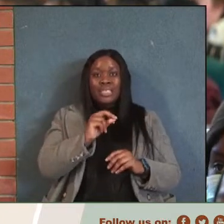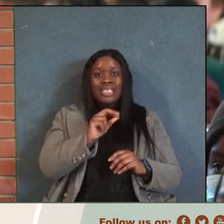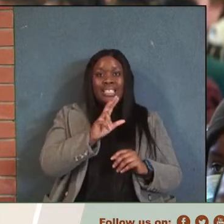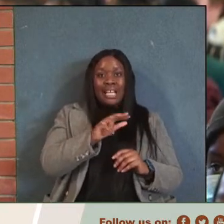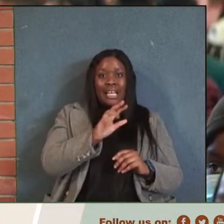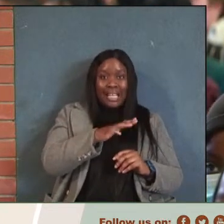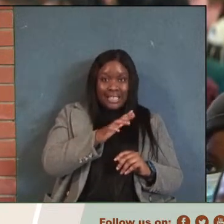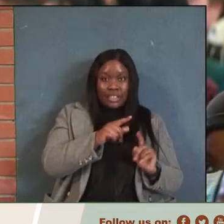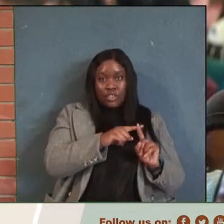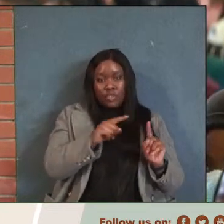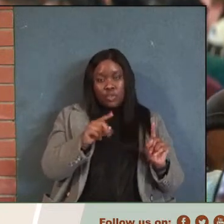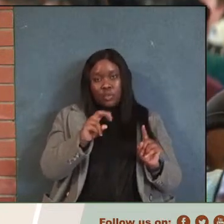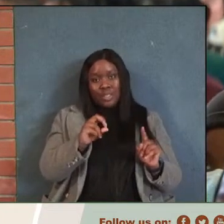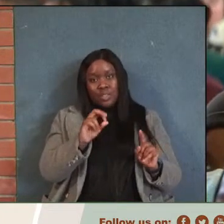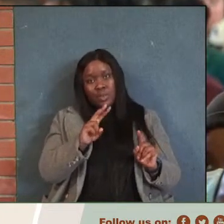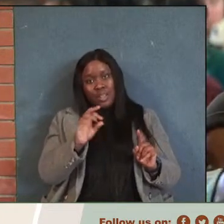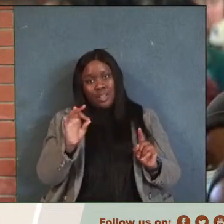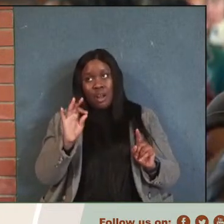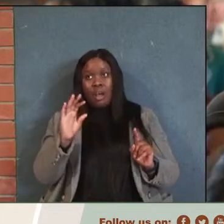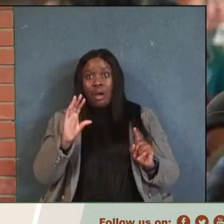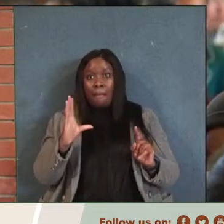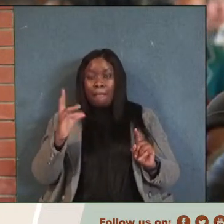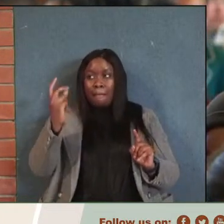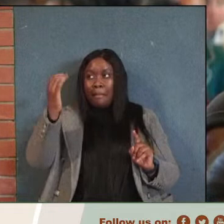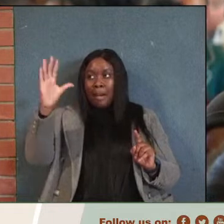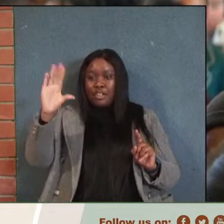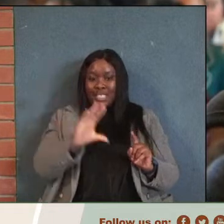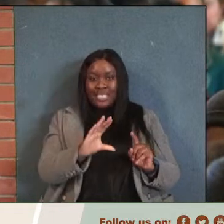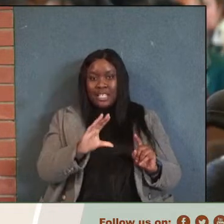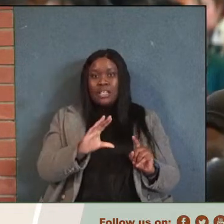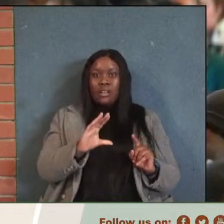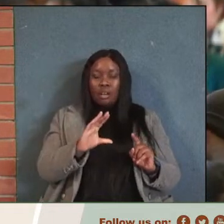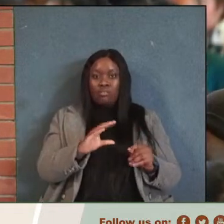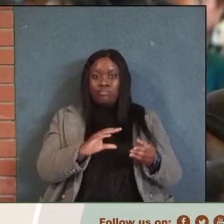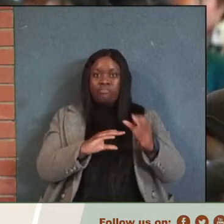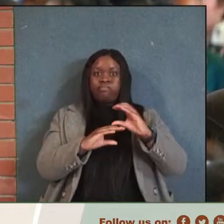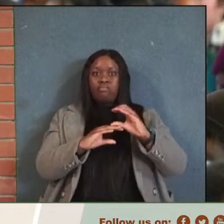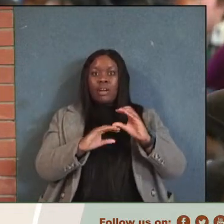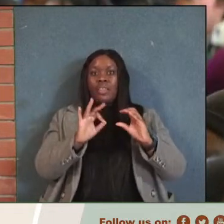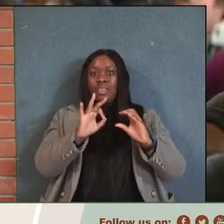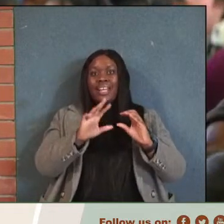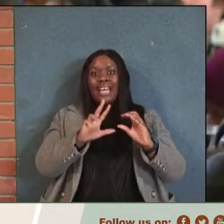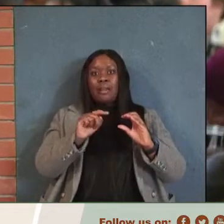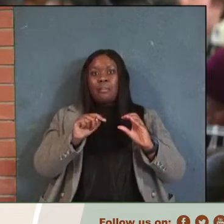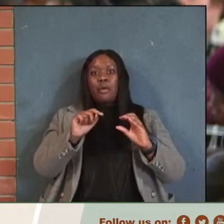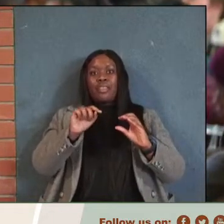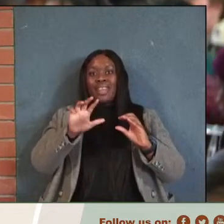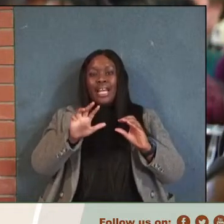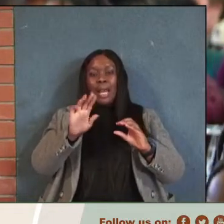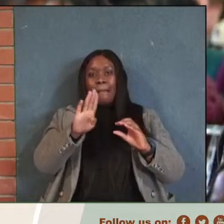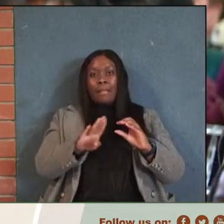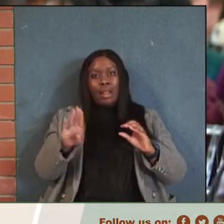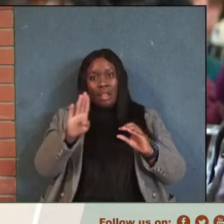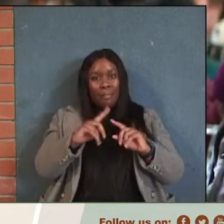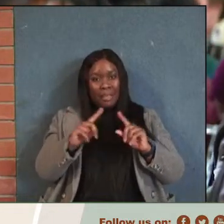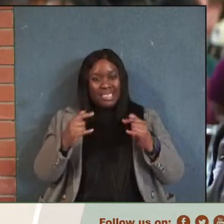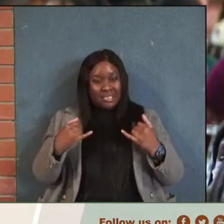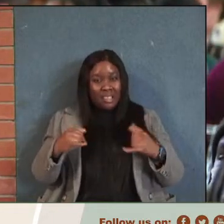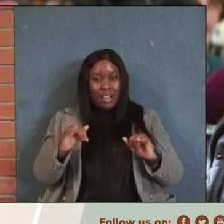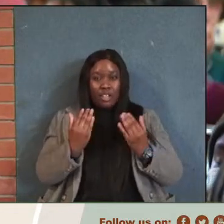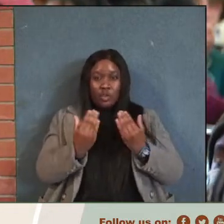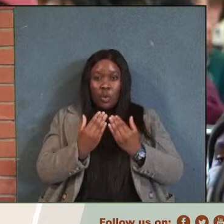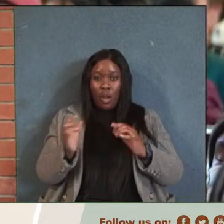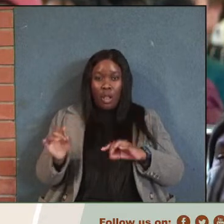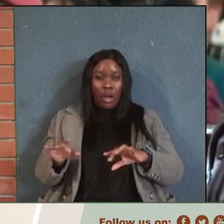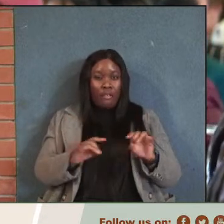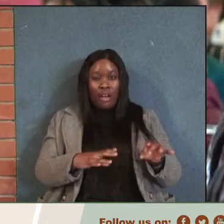has increased to with 38.9 billion, but the school is still not recognized. I would like to